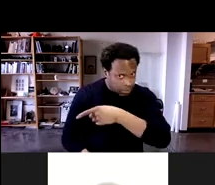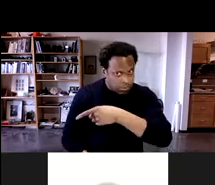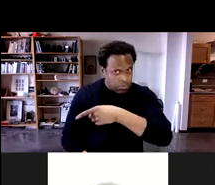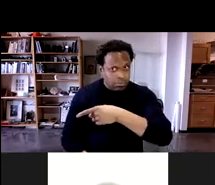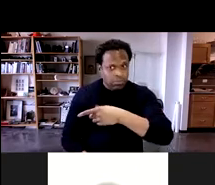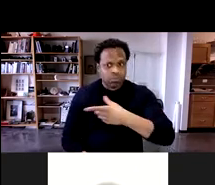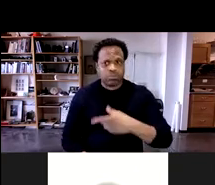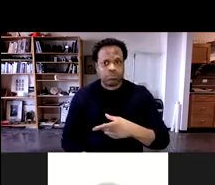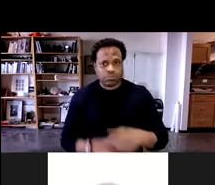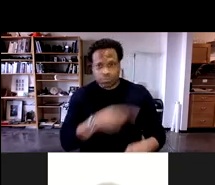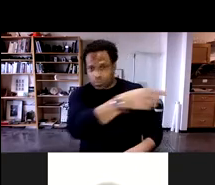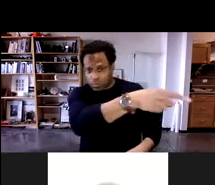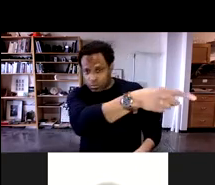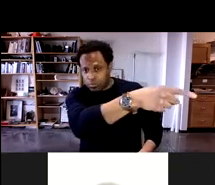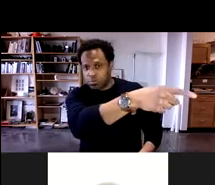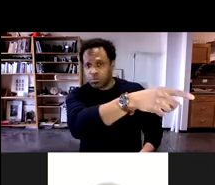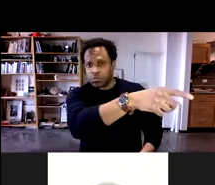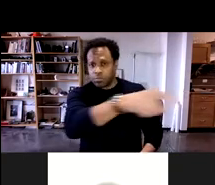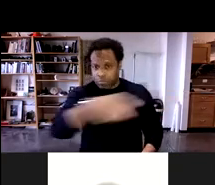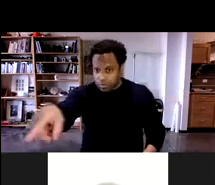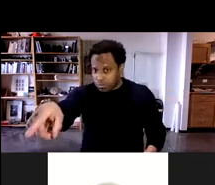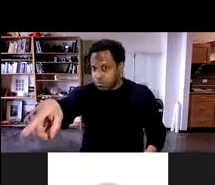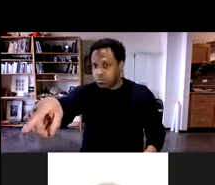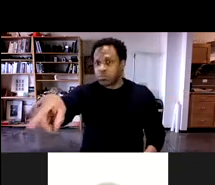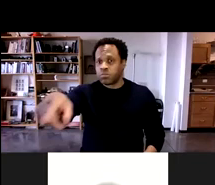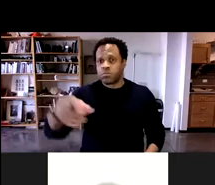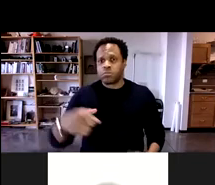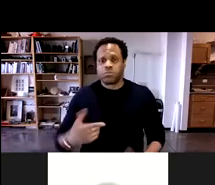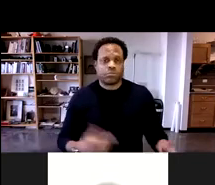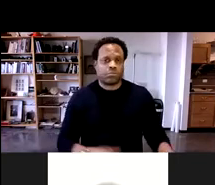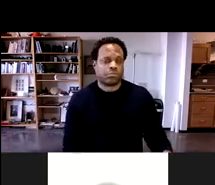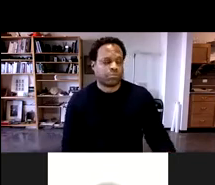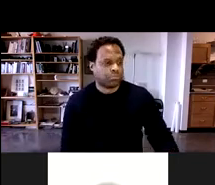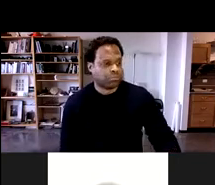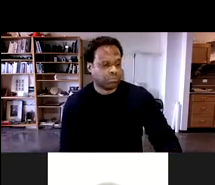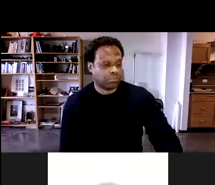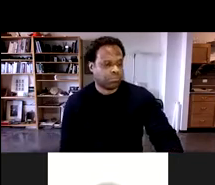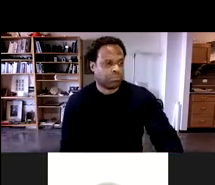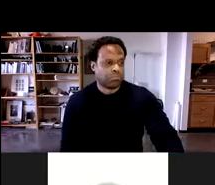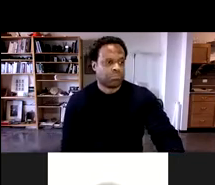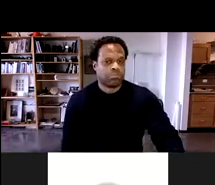You can just point for this and that. You can point like this thing over there or that thing over there.